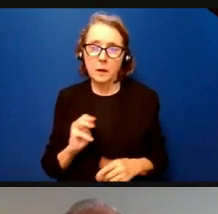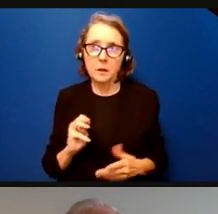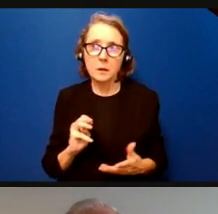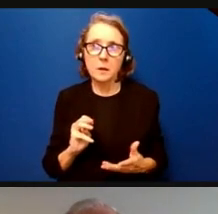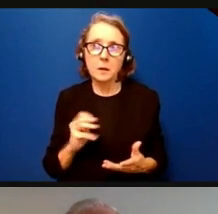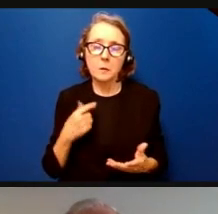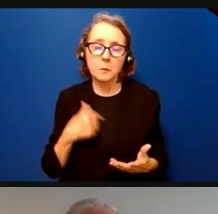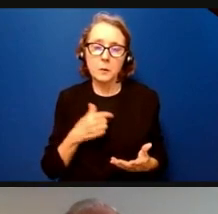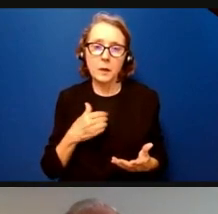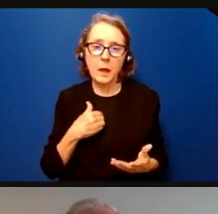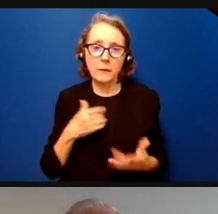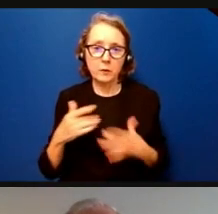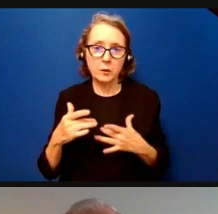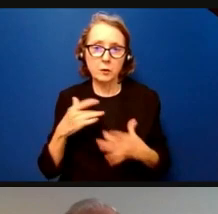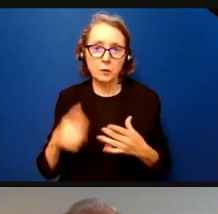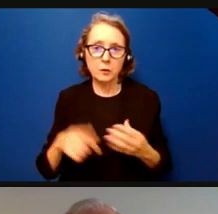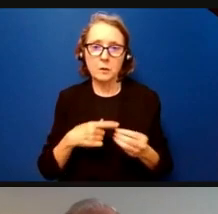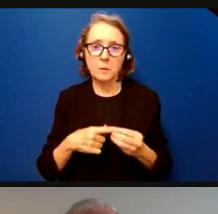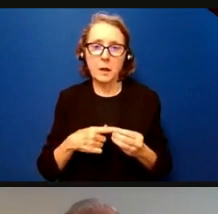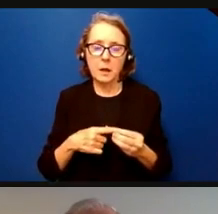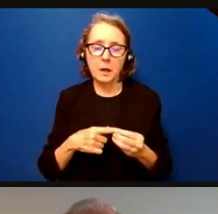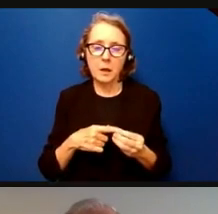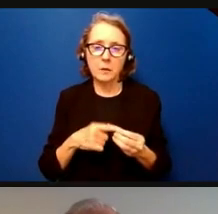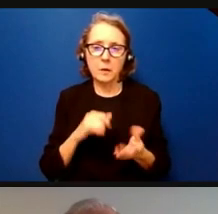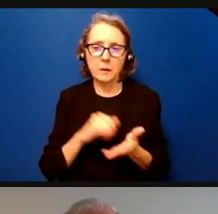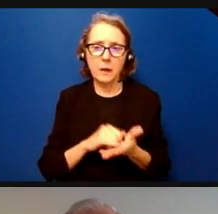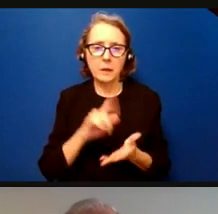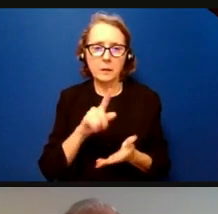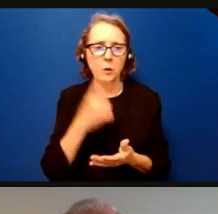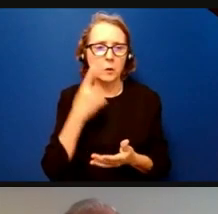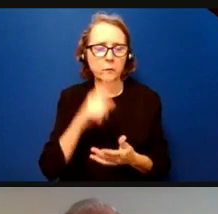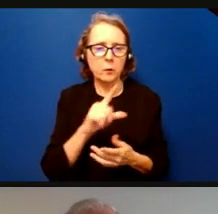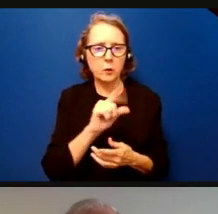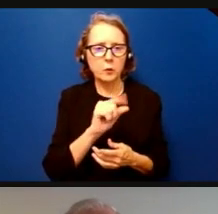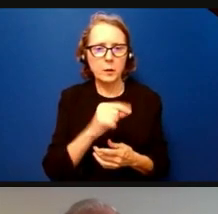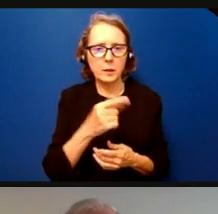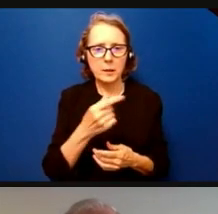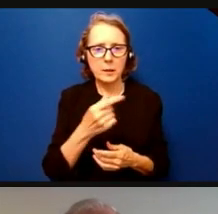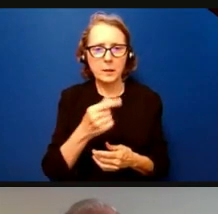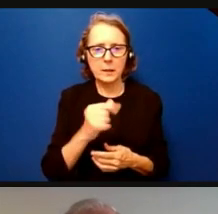we have concerns about the fact that it's only for the 20-gallon